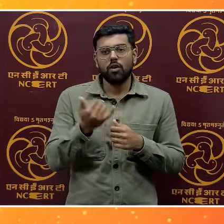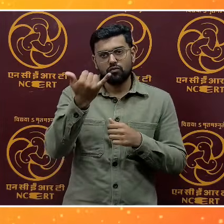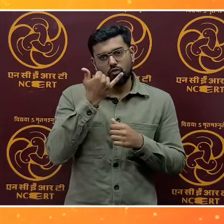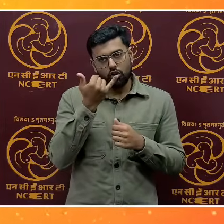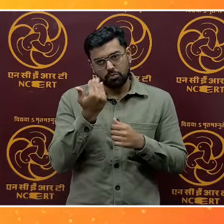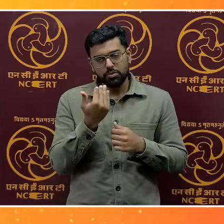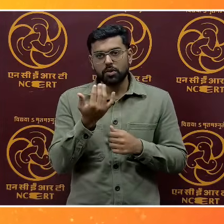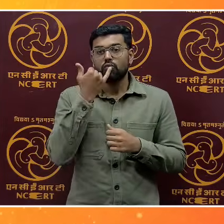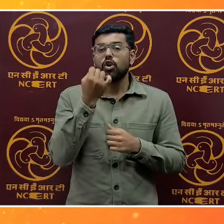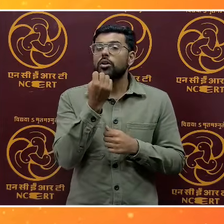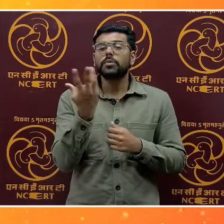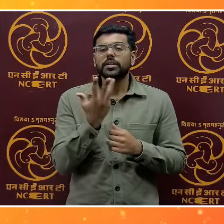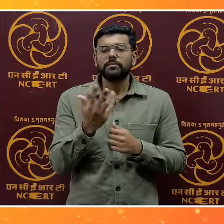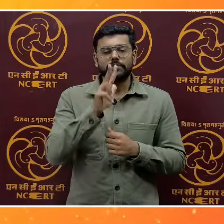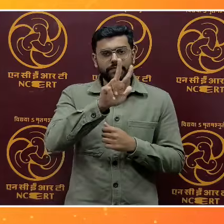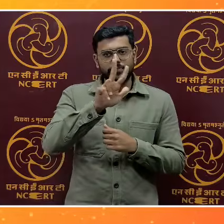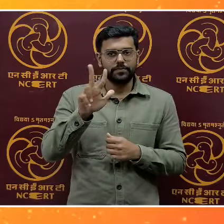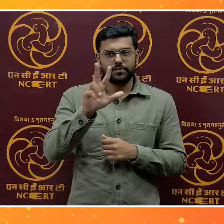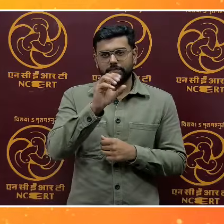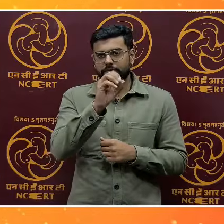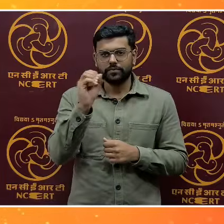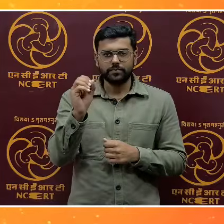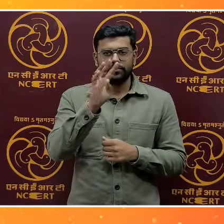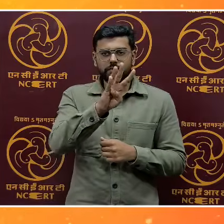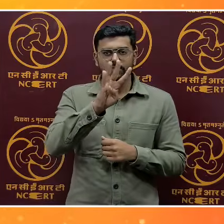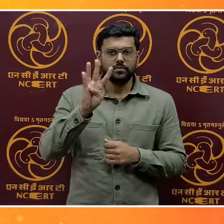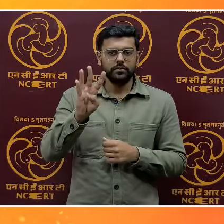on our number, that is